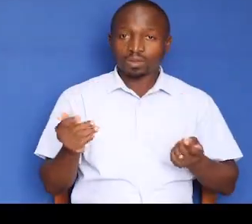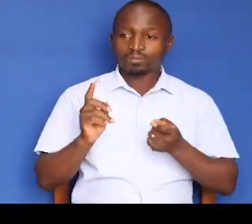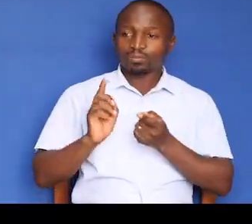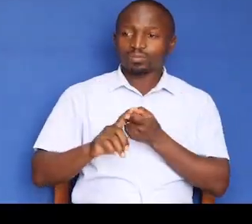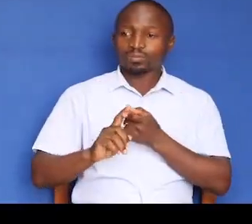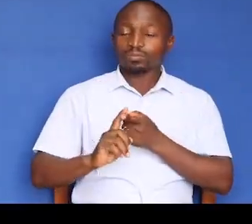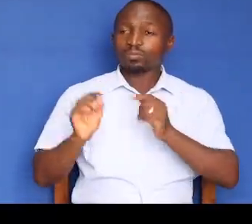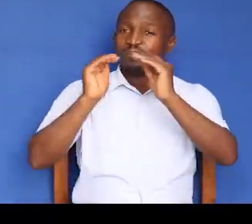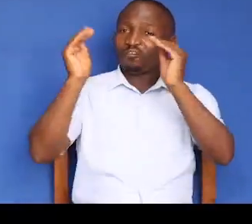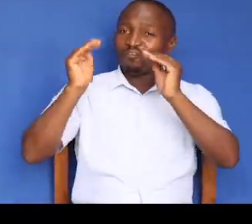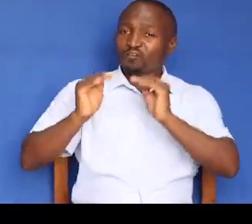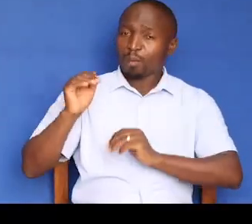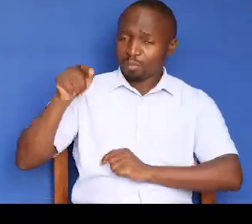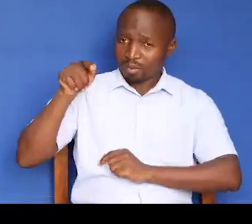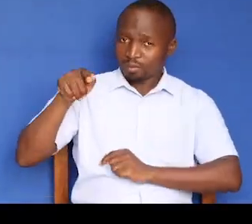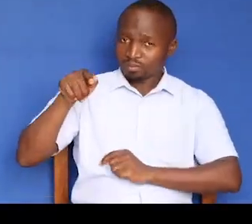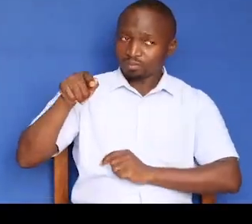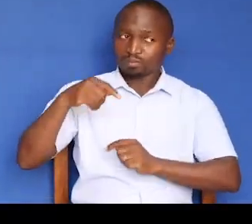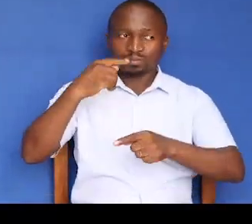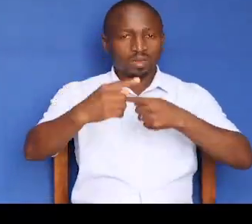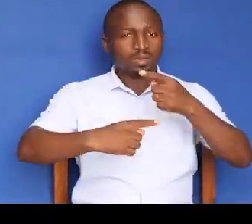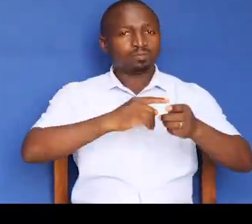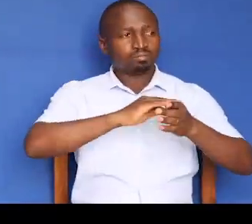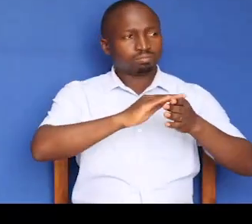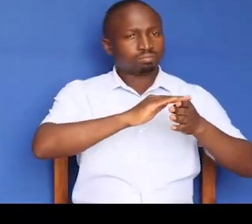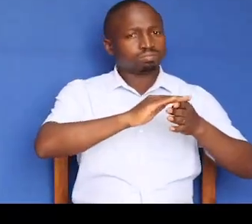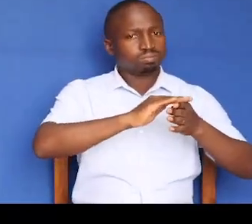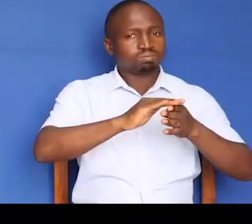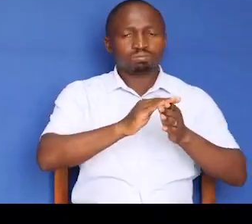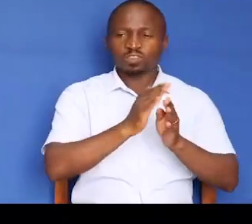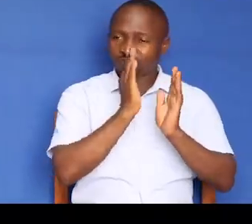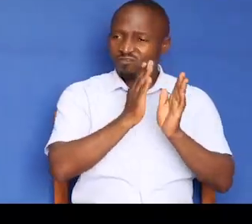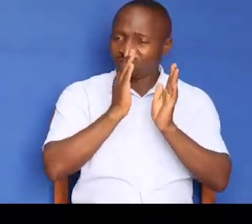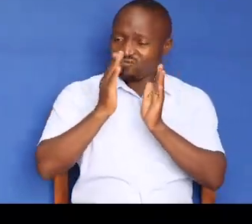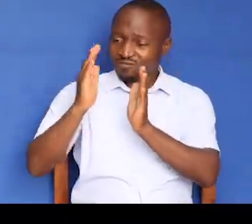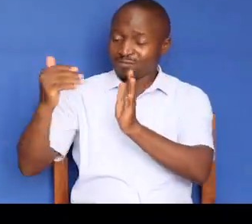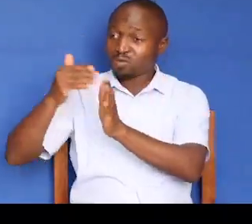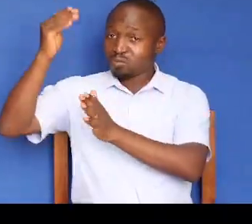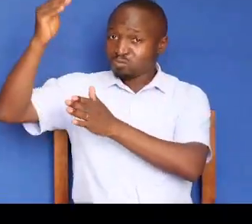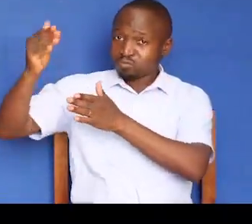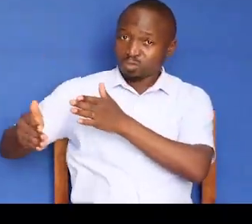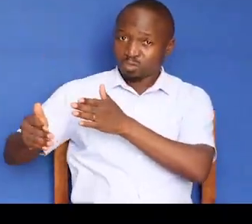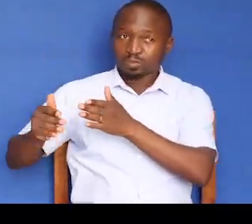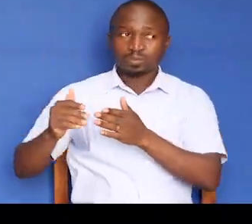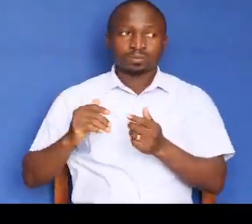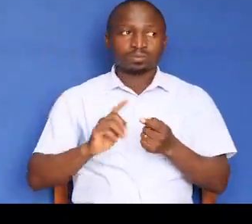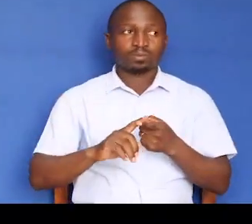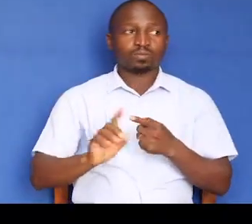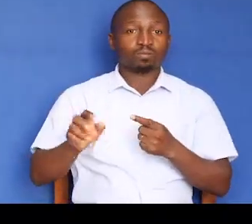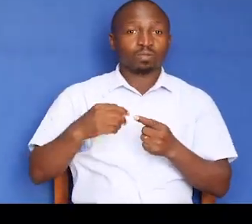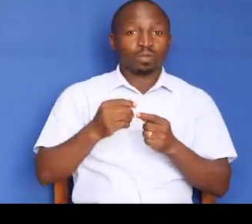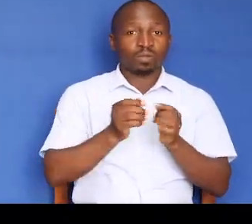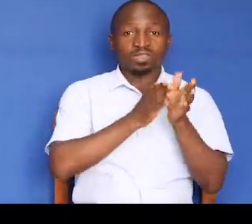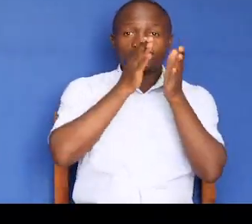So this formula will be applied to all levels of output. It means at 3, you